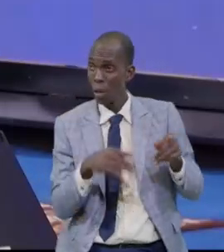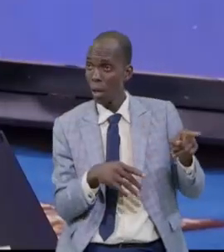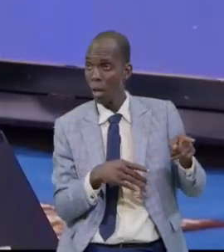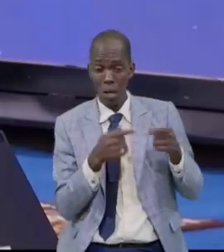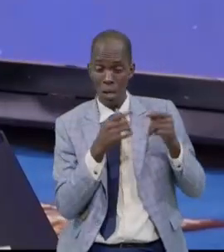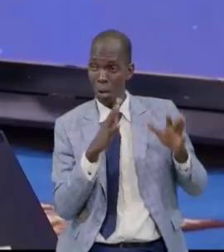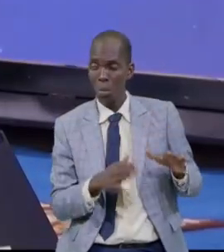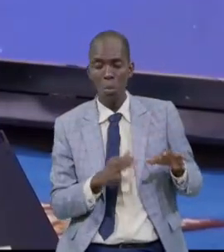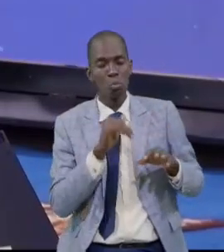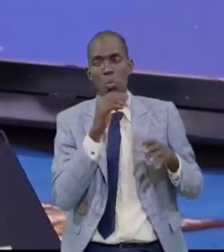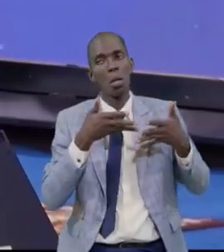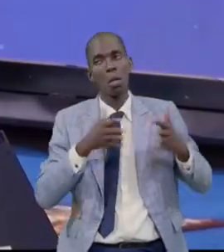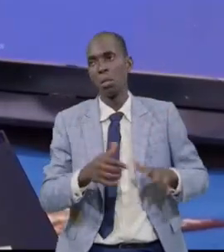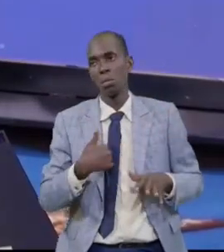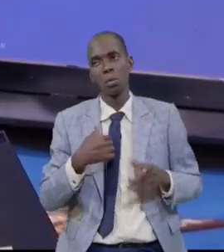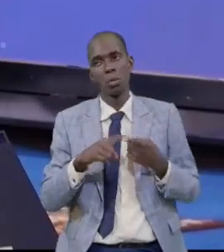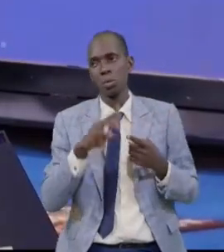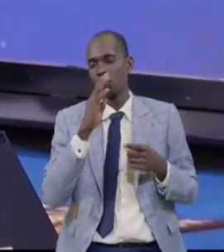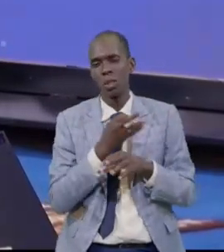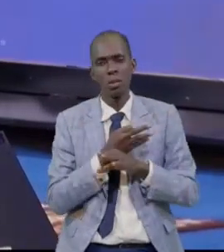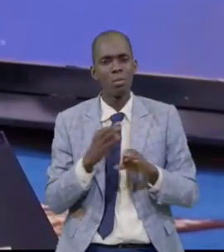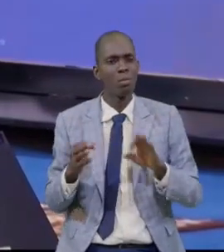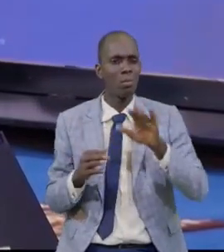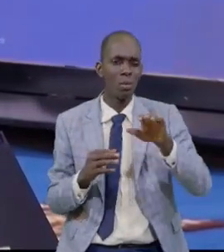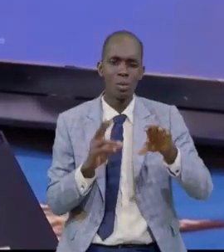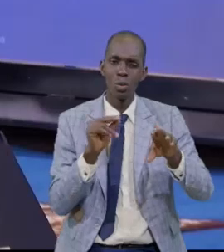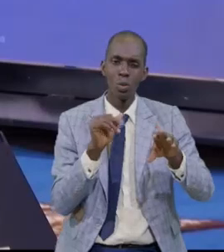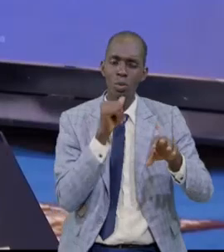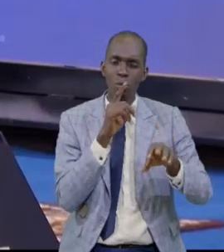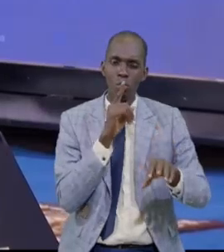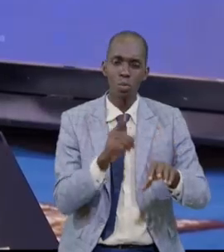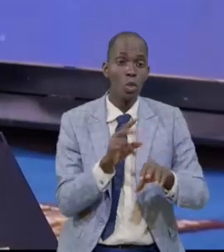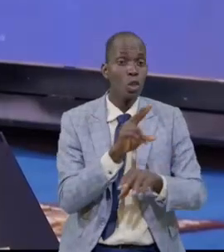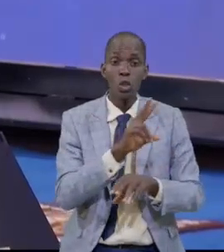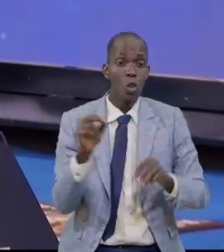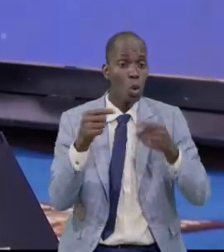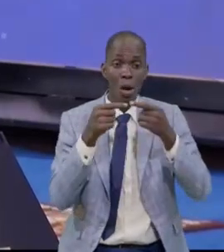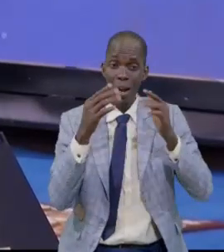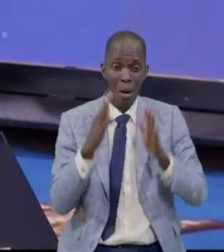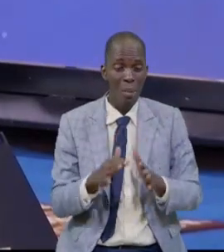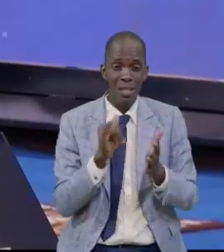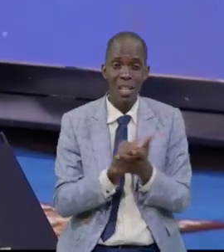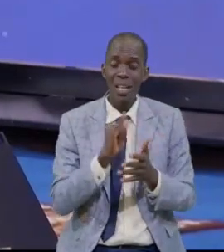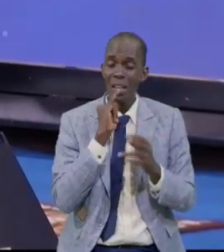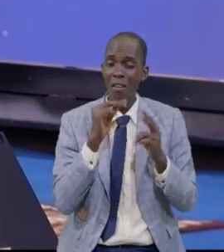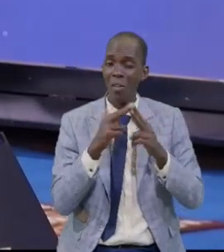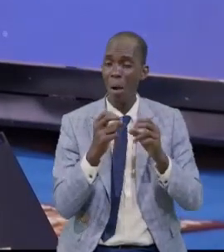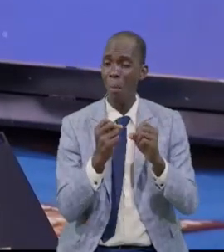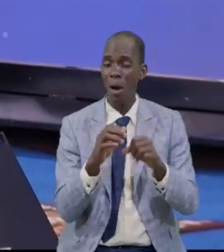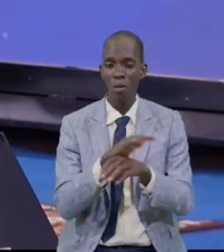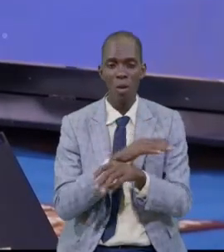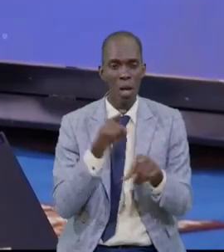to be free. There's no enemy that is as powerful as your own inner